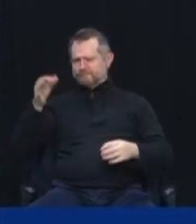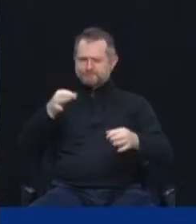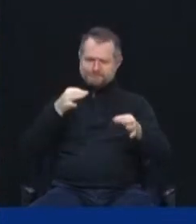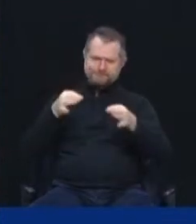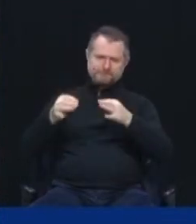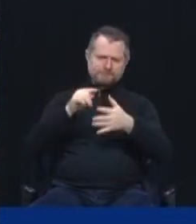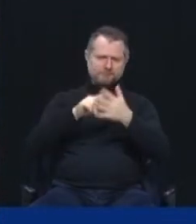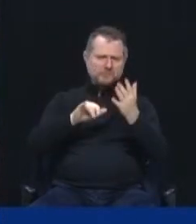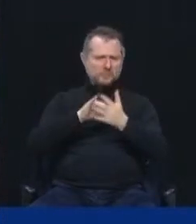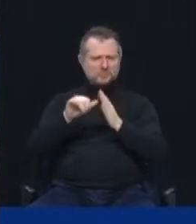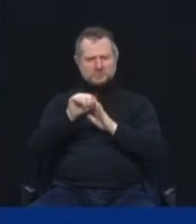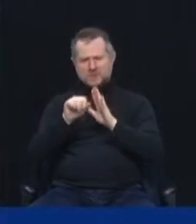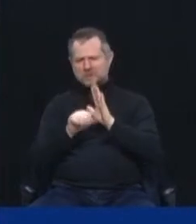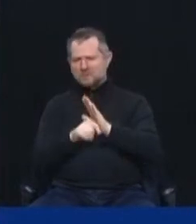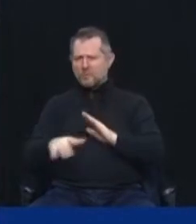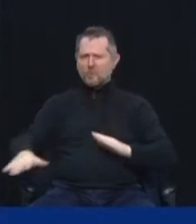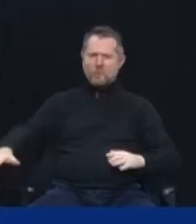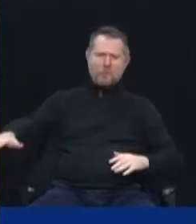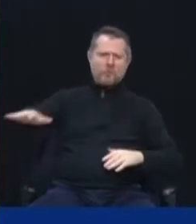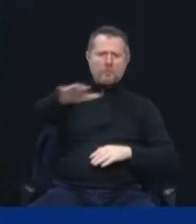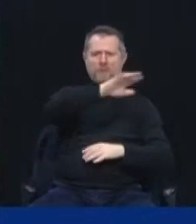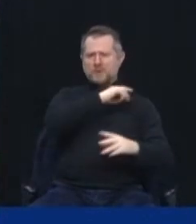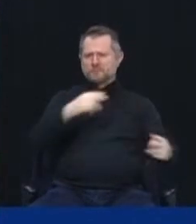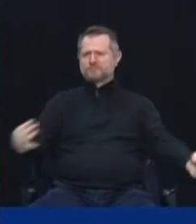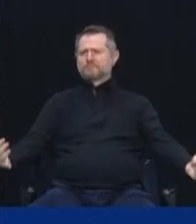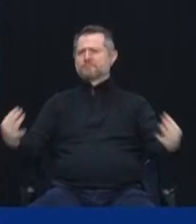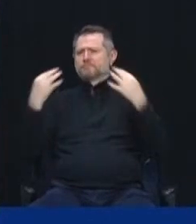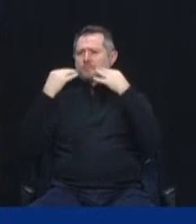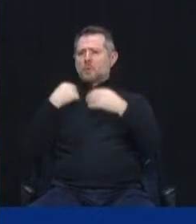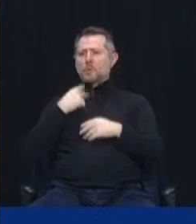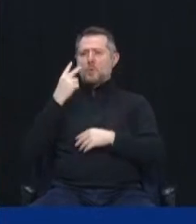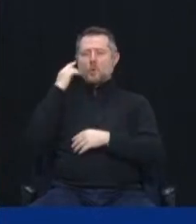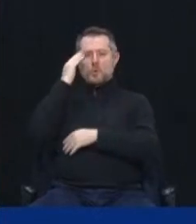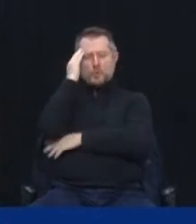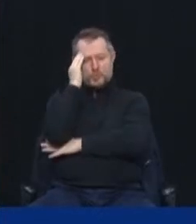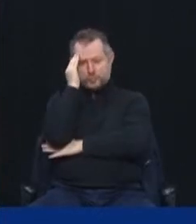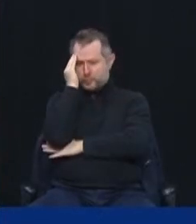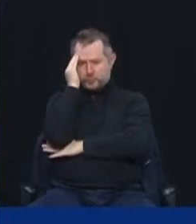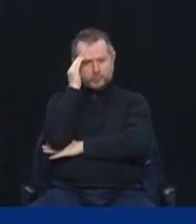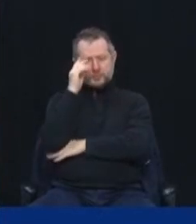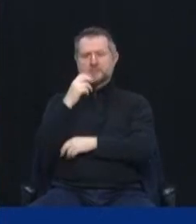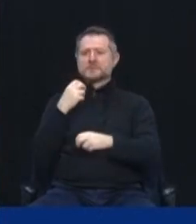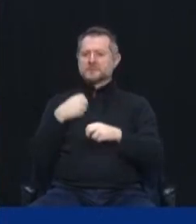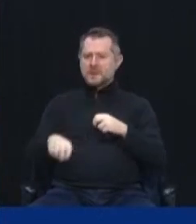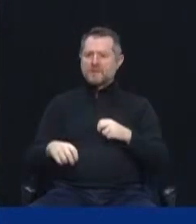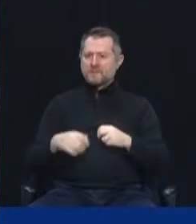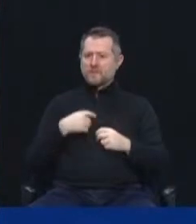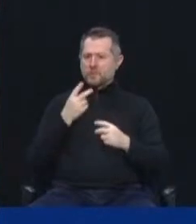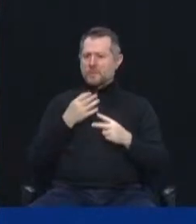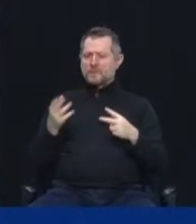2 things, and it bothers me to this day. First, I had to say,